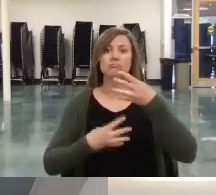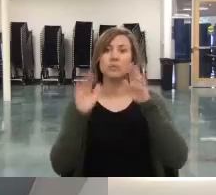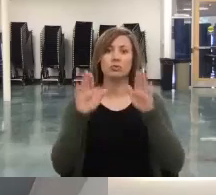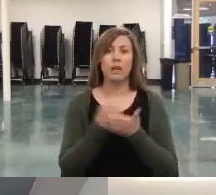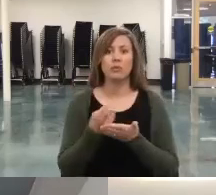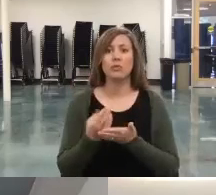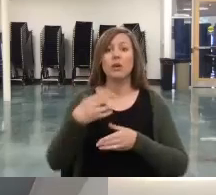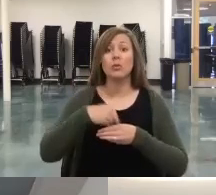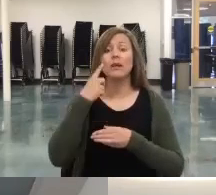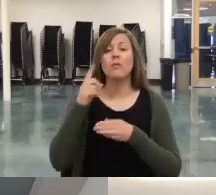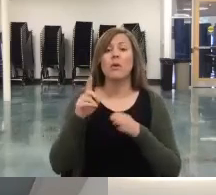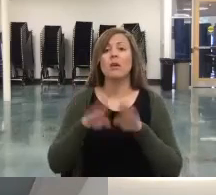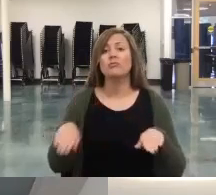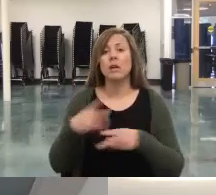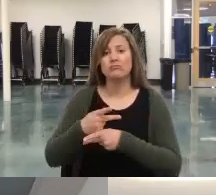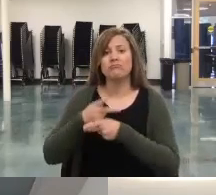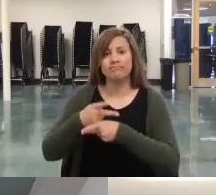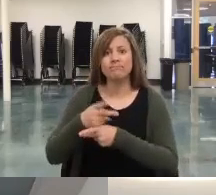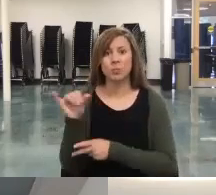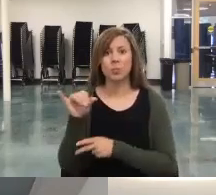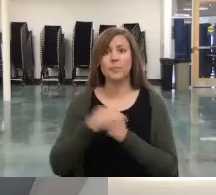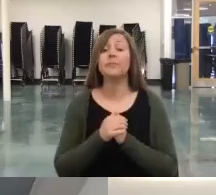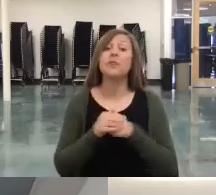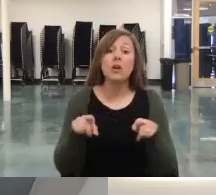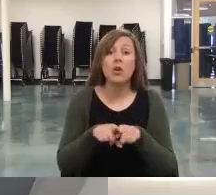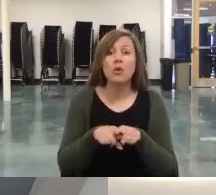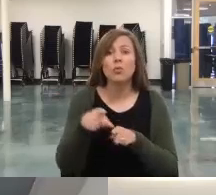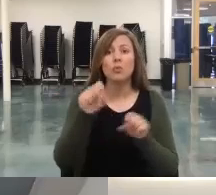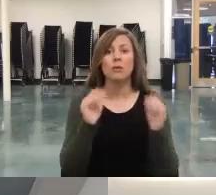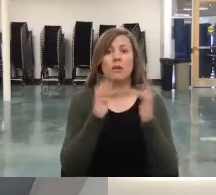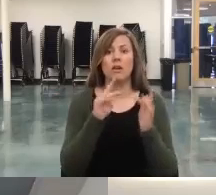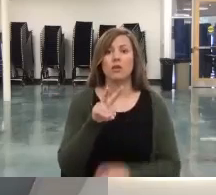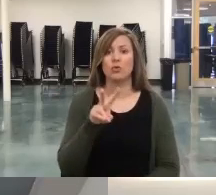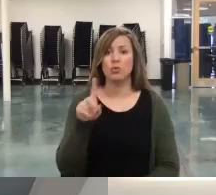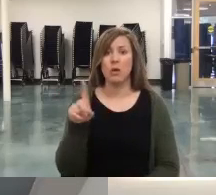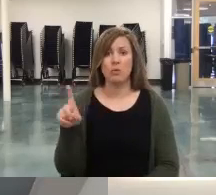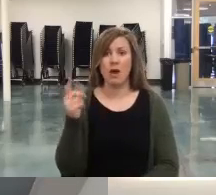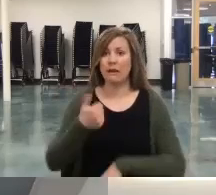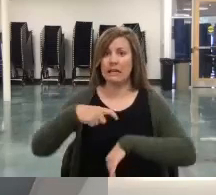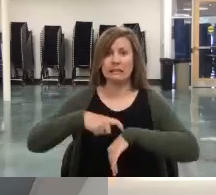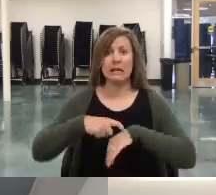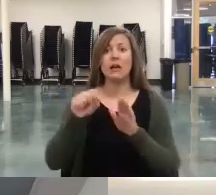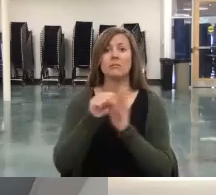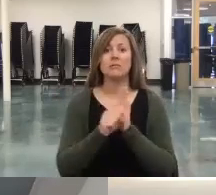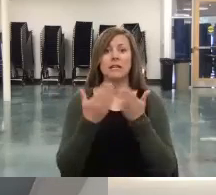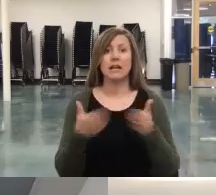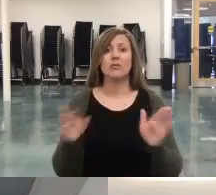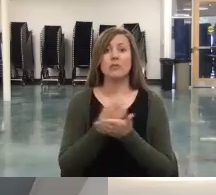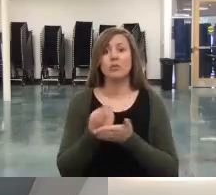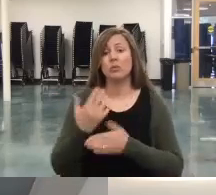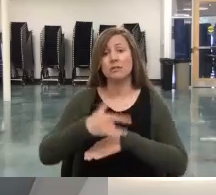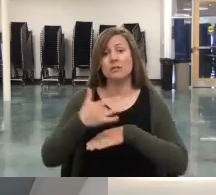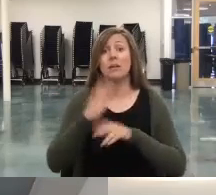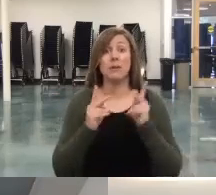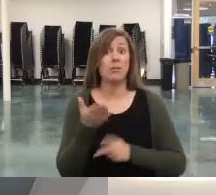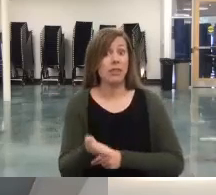childcare resources. You can also always contact 211. That's a statewide resource, and folks at